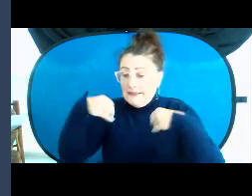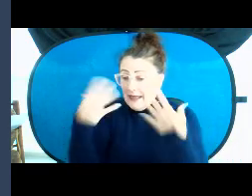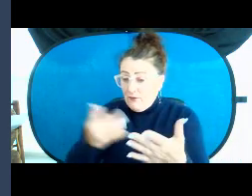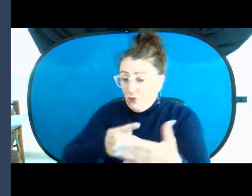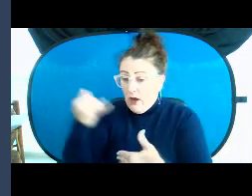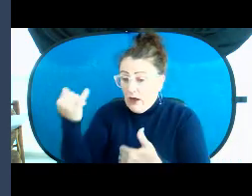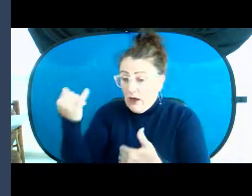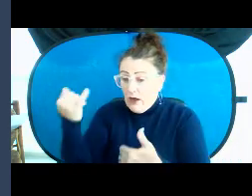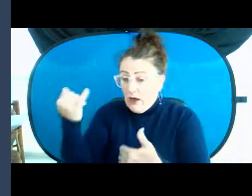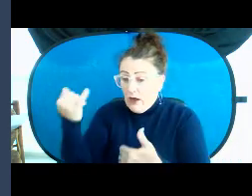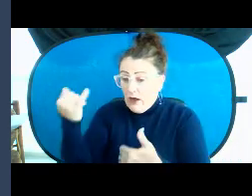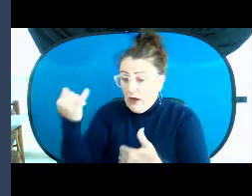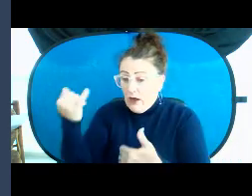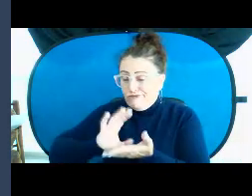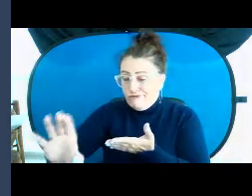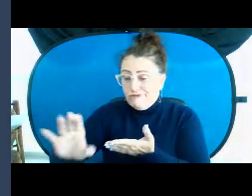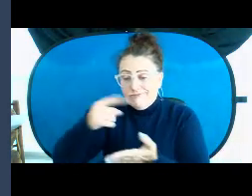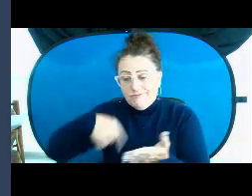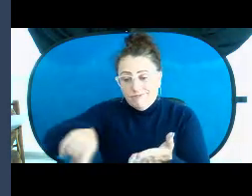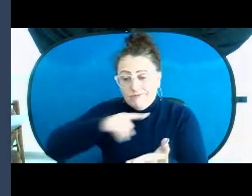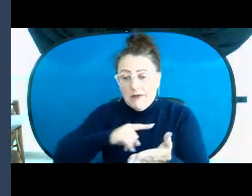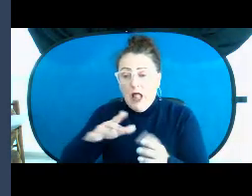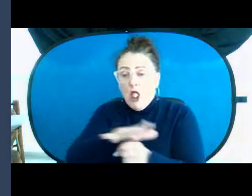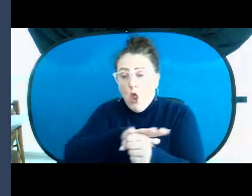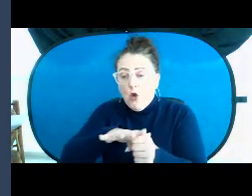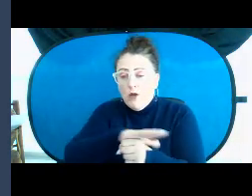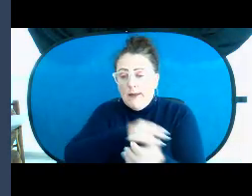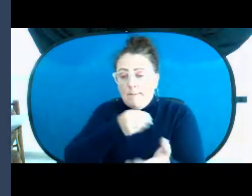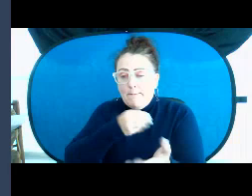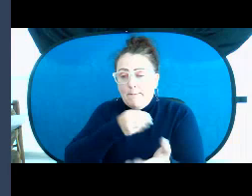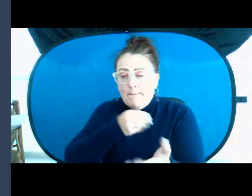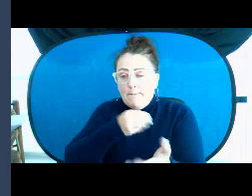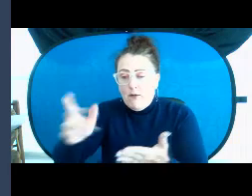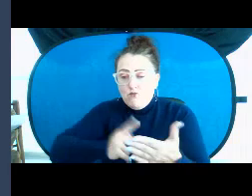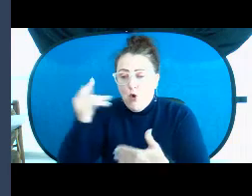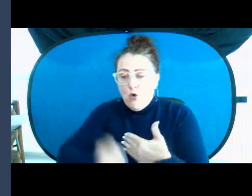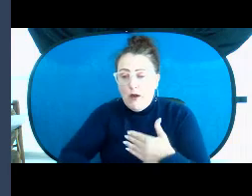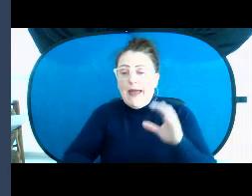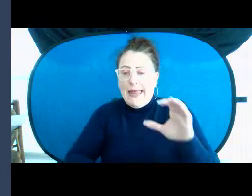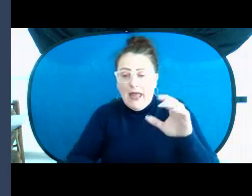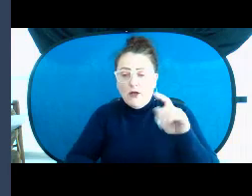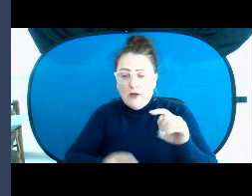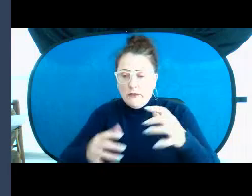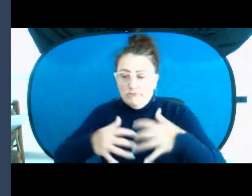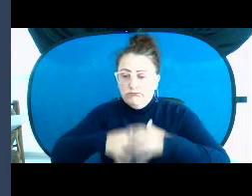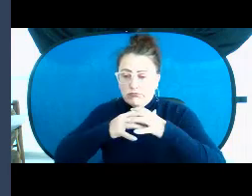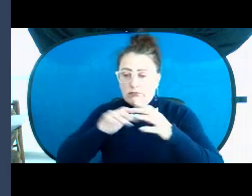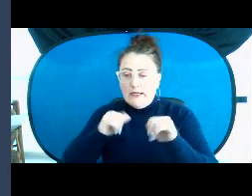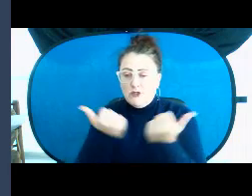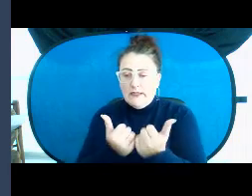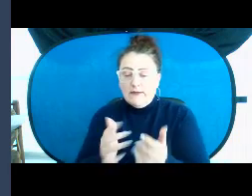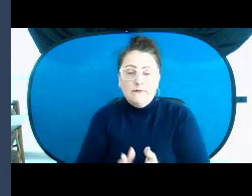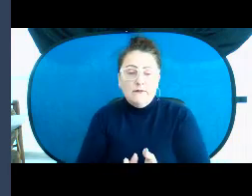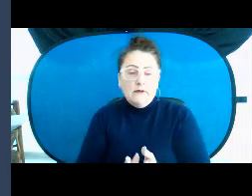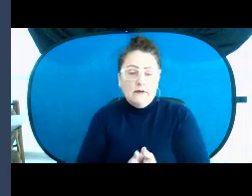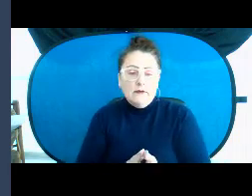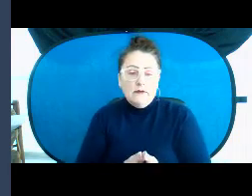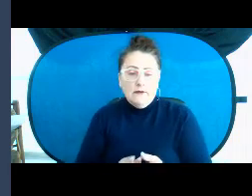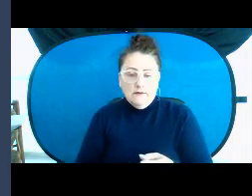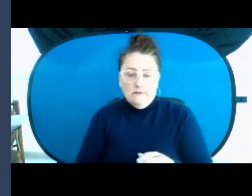funded out of the STIP, SHOP, and locally funded programs where Caltrans is the implementing agency. Sujaya